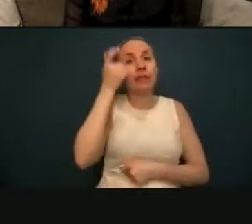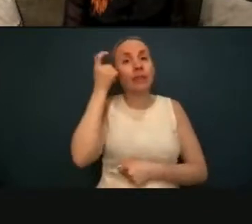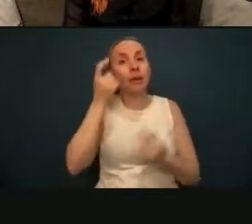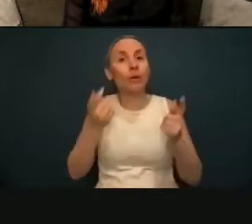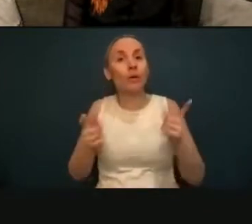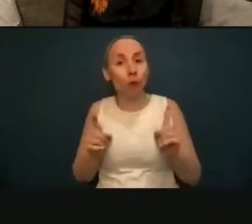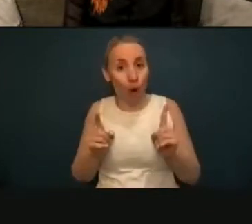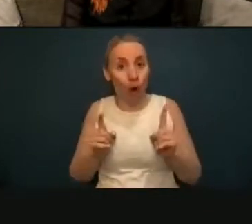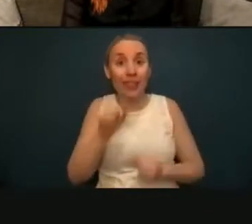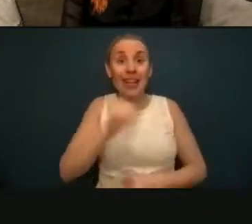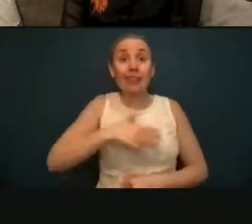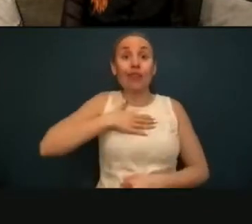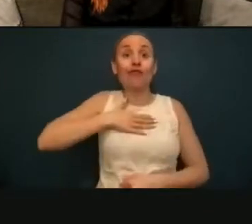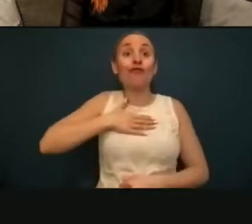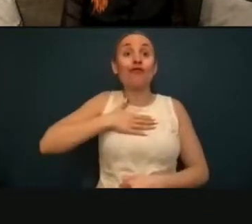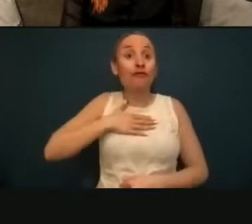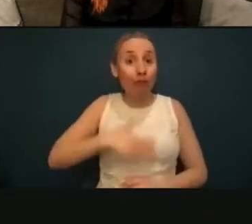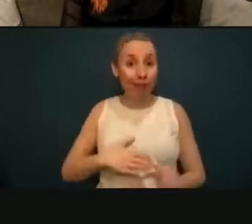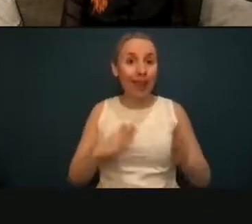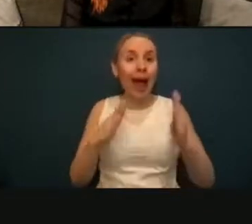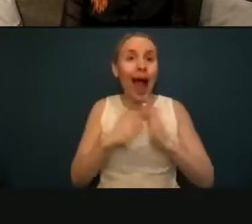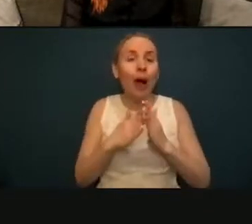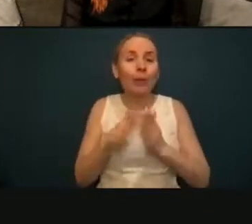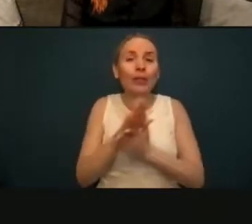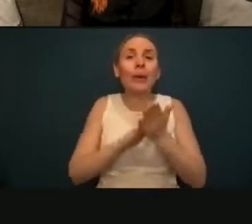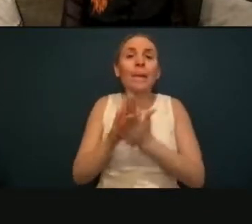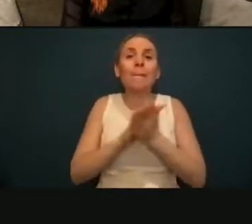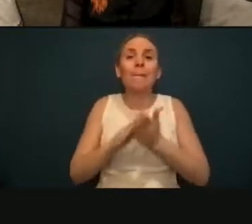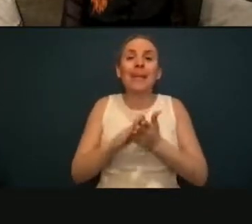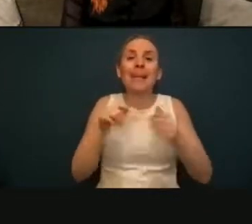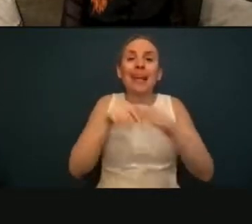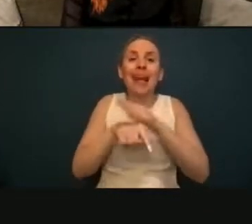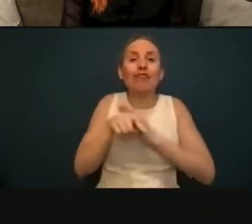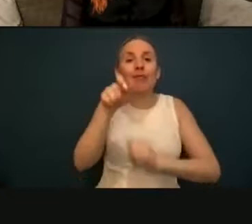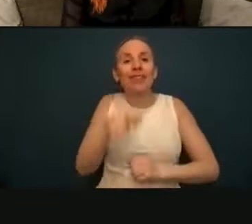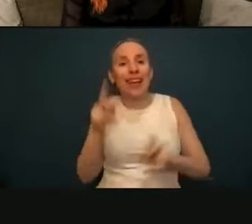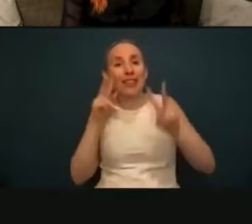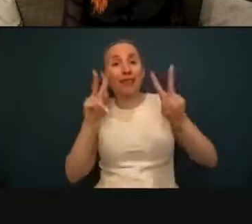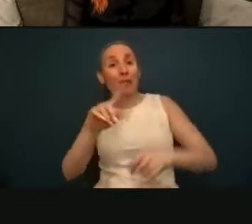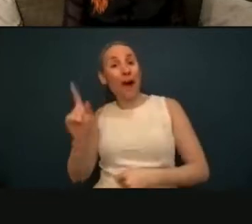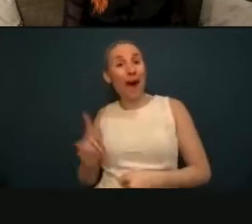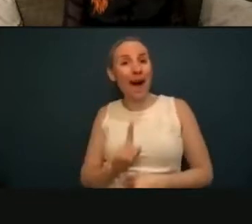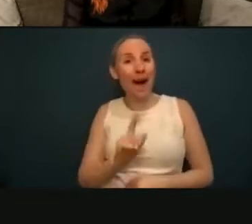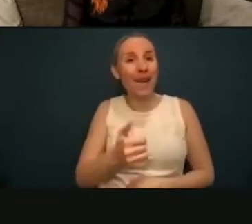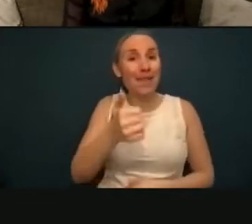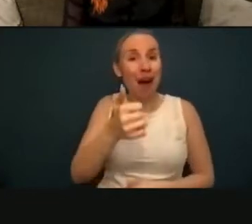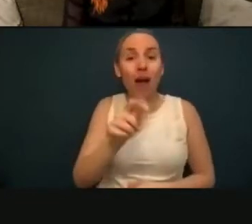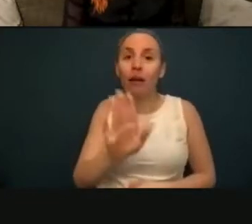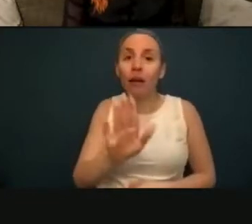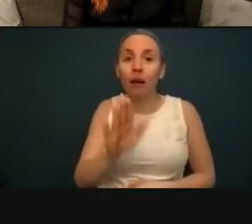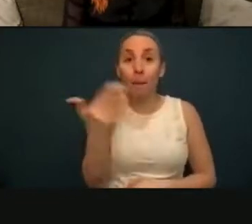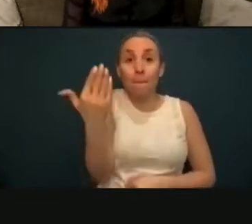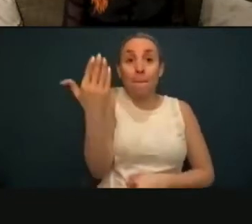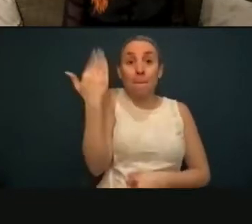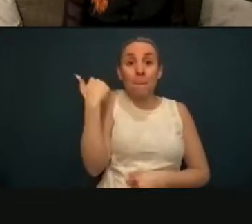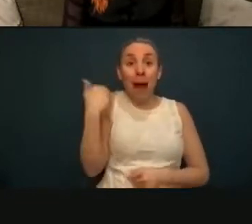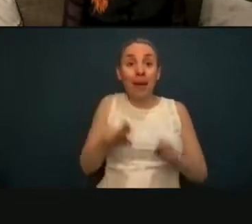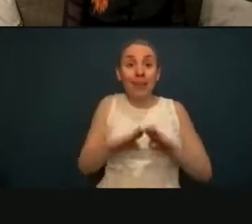about the front of house, which I felt sometimes was happening, you have to think about, you know, the backstage areas as